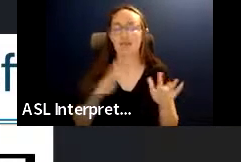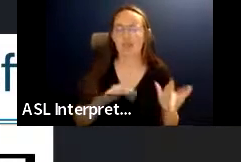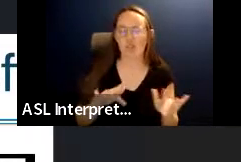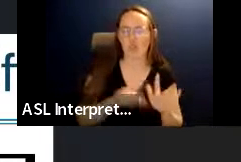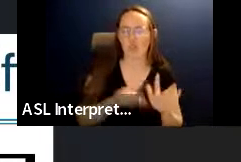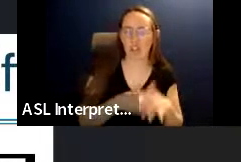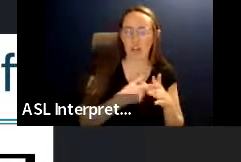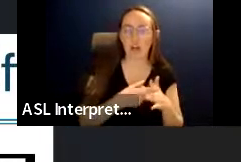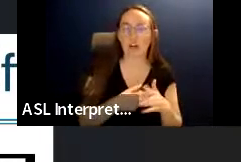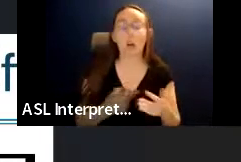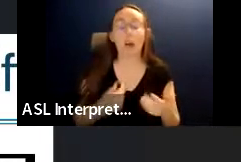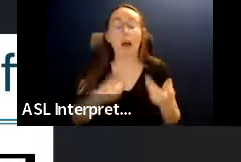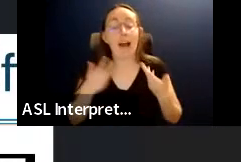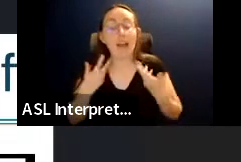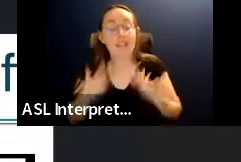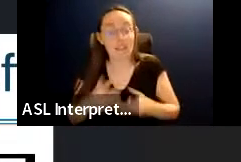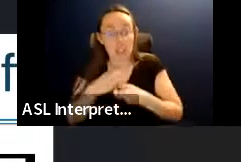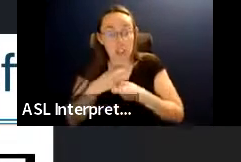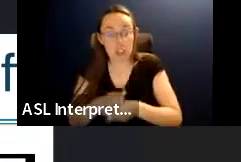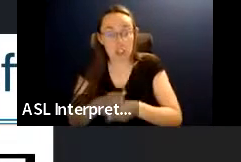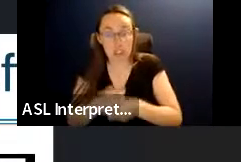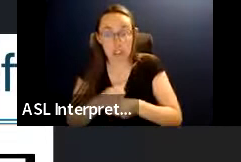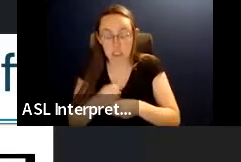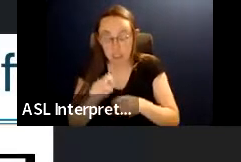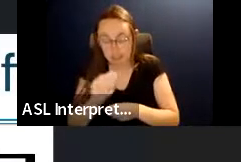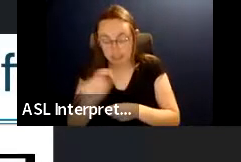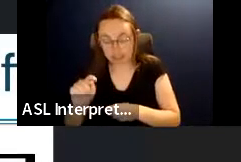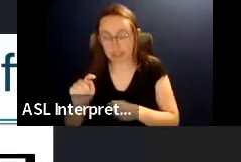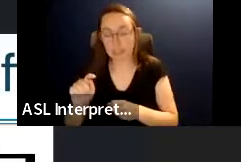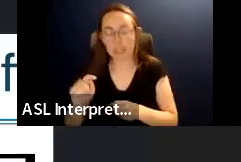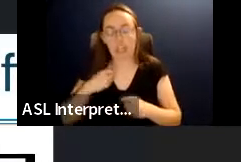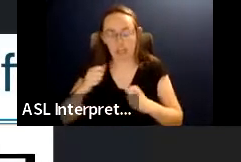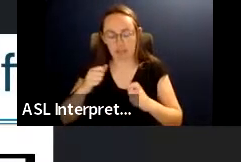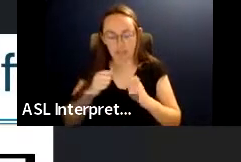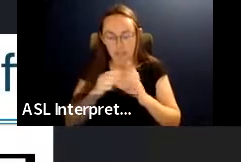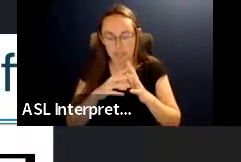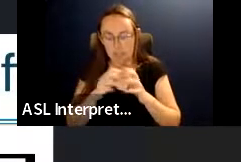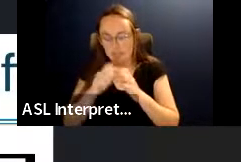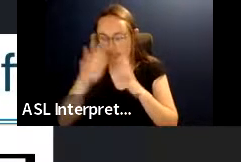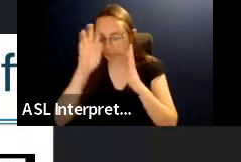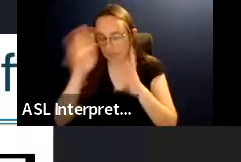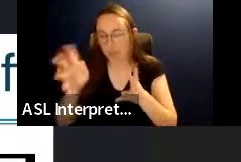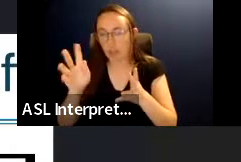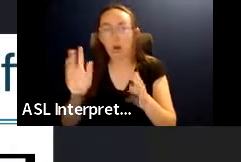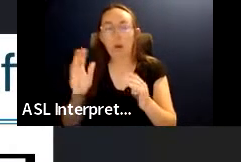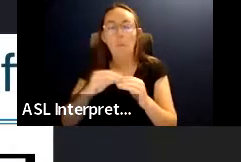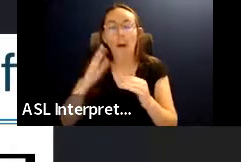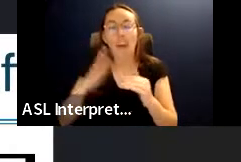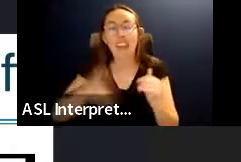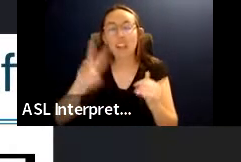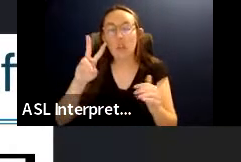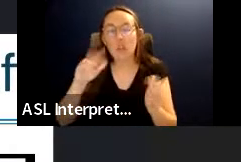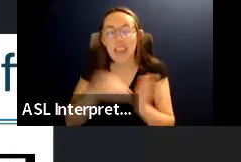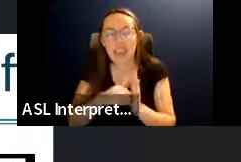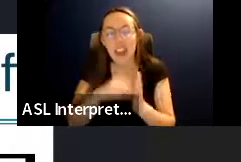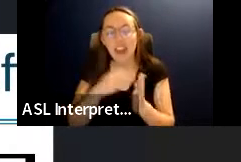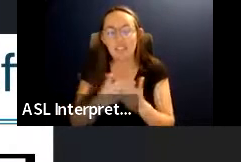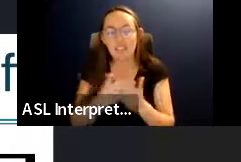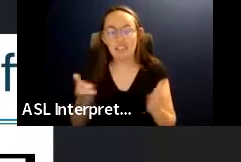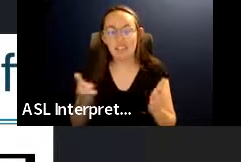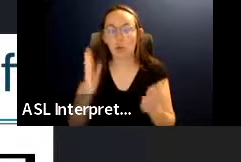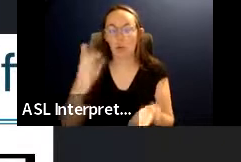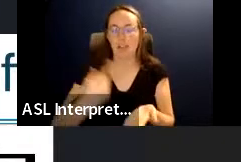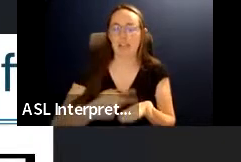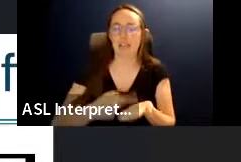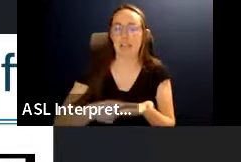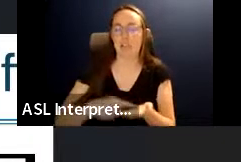technology. I've created now over 2,000 different devices. And we're going to be talking a lot about corrugated plastic today and all the things you can